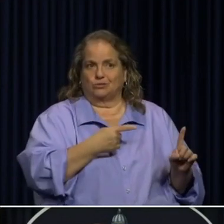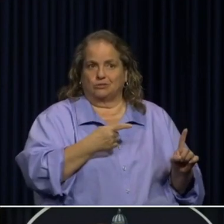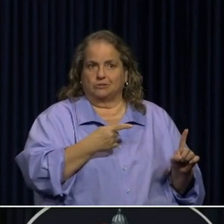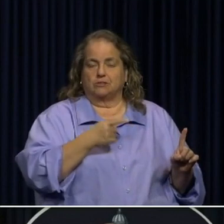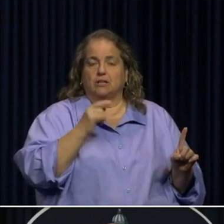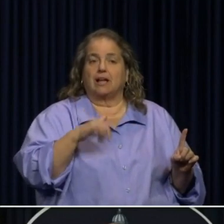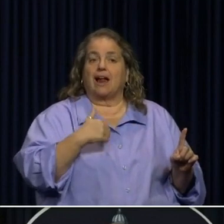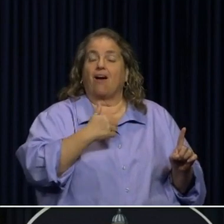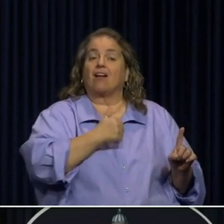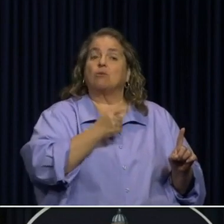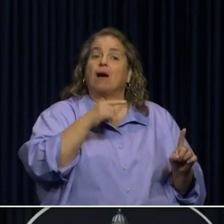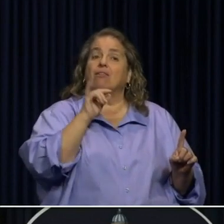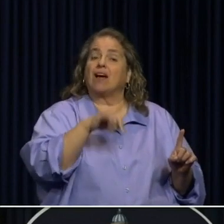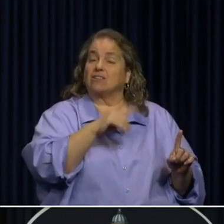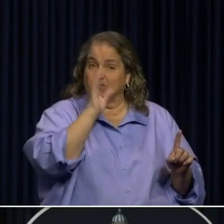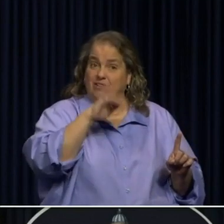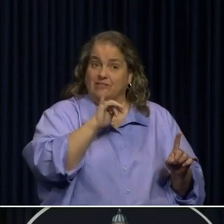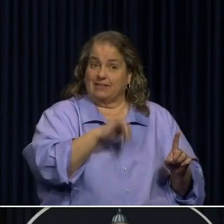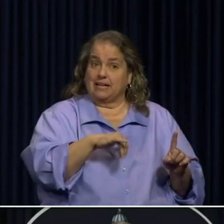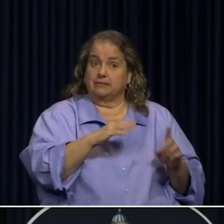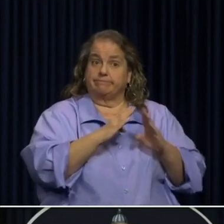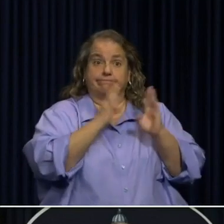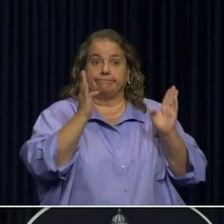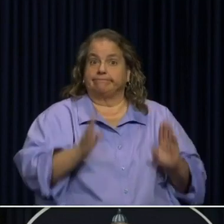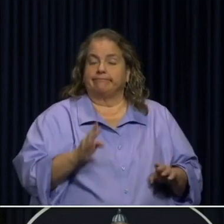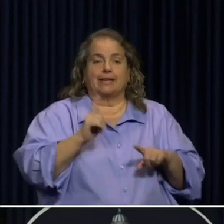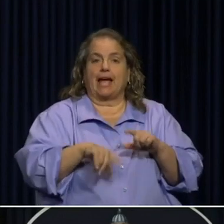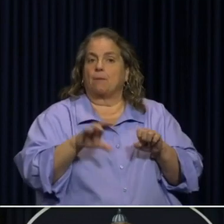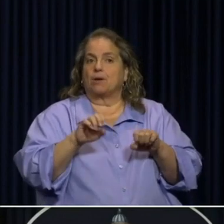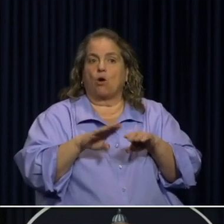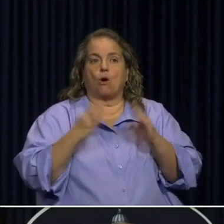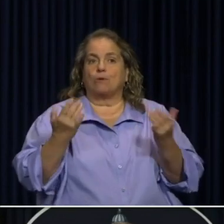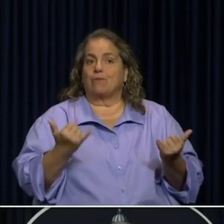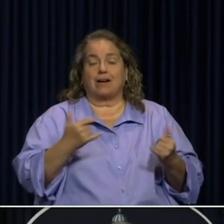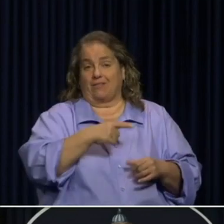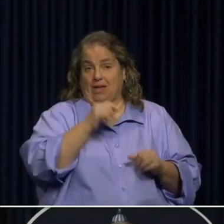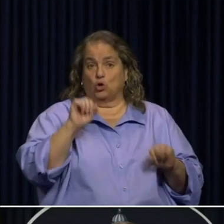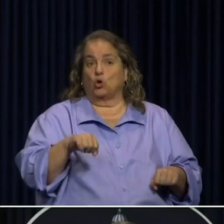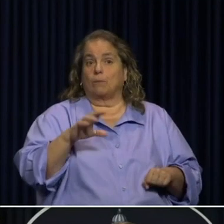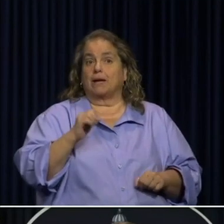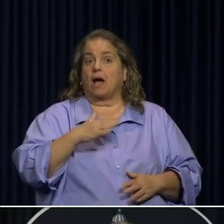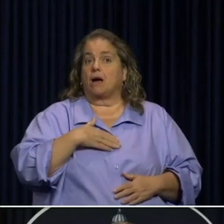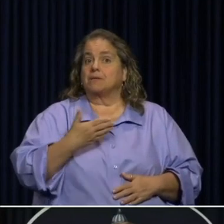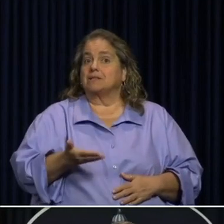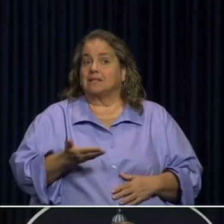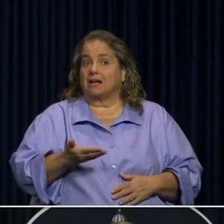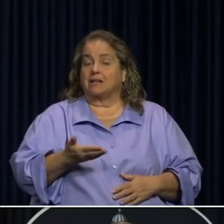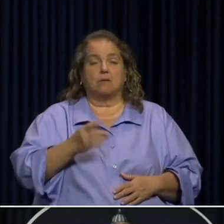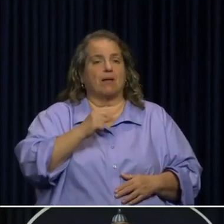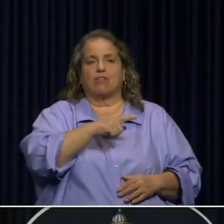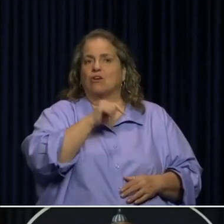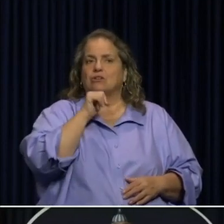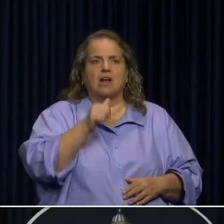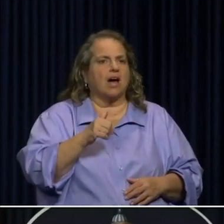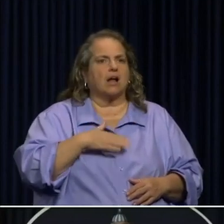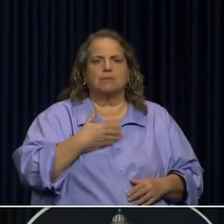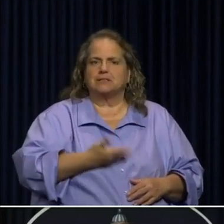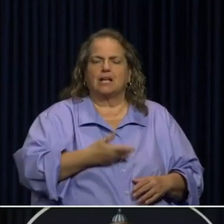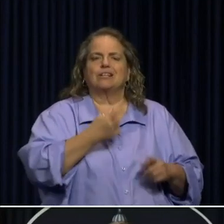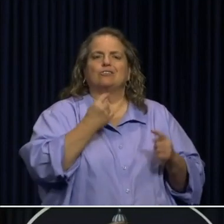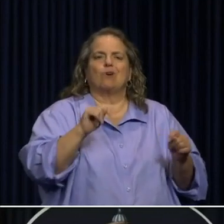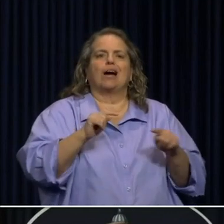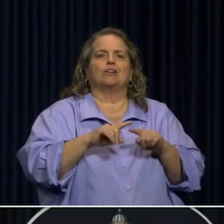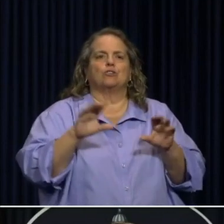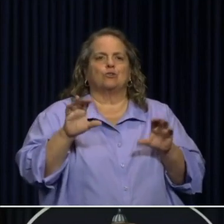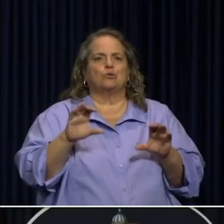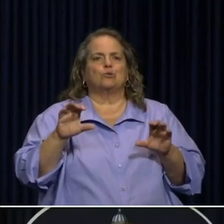now. And they could be upset about that, but instead, they're making the sacrifice and they're trying to do good things with the